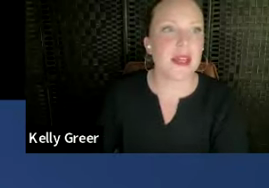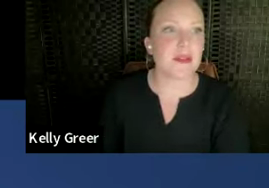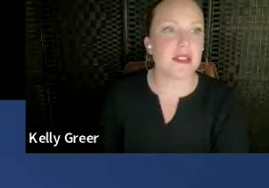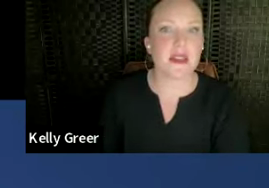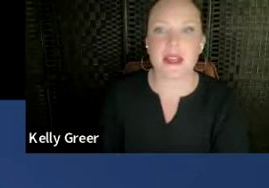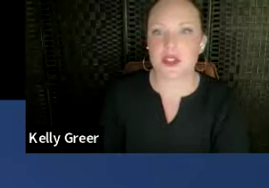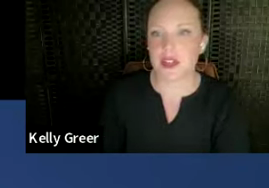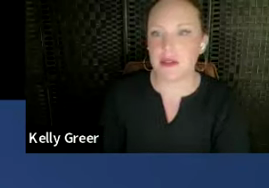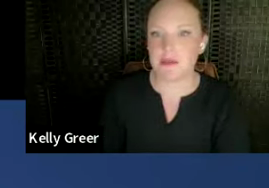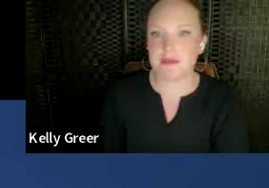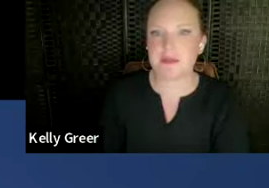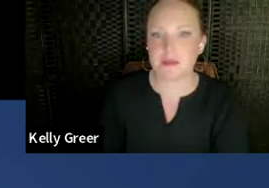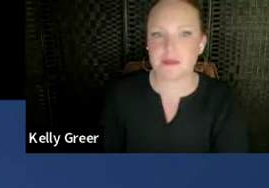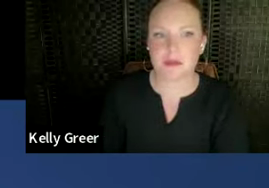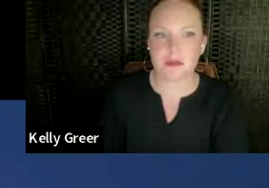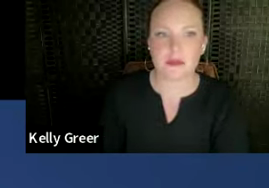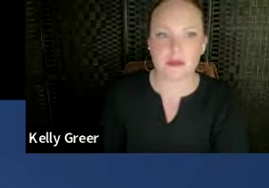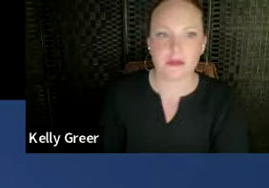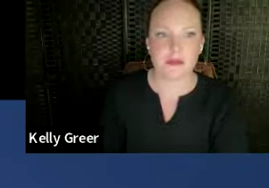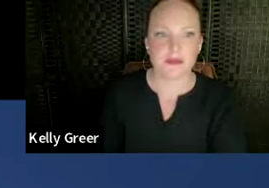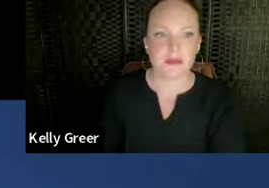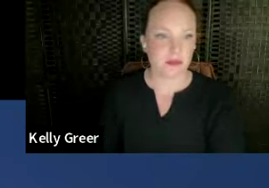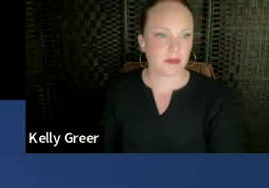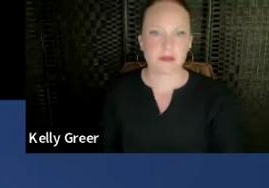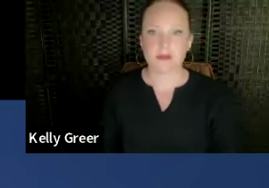Okay, is everybody able to see my screen?